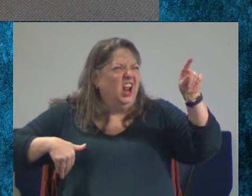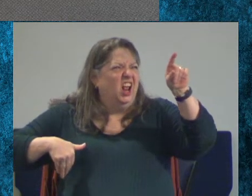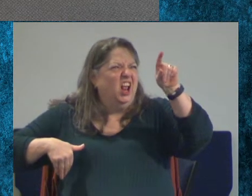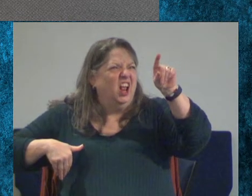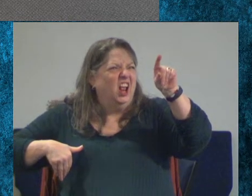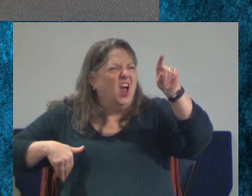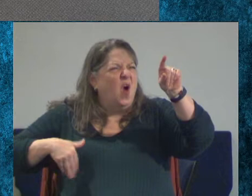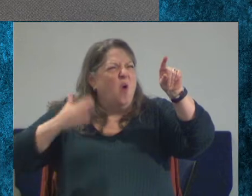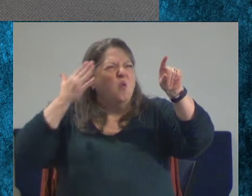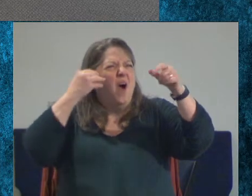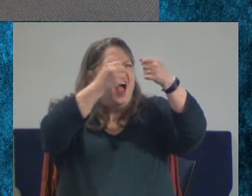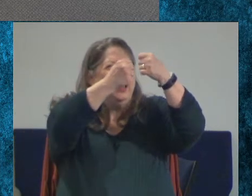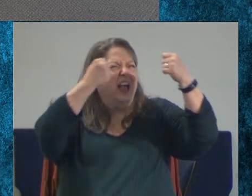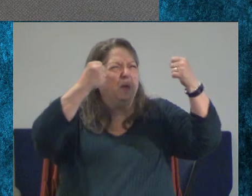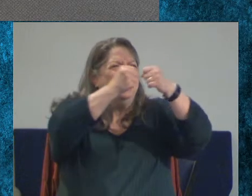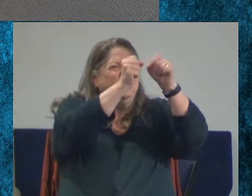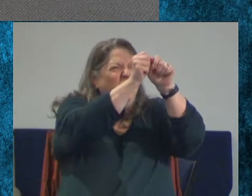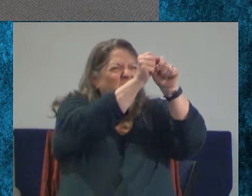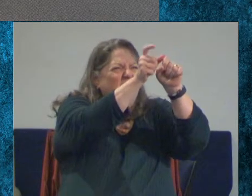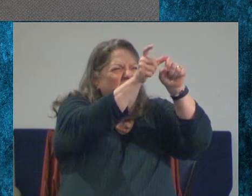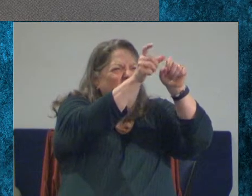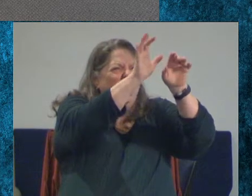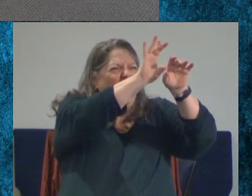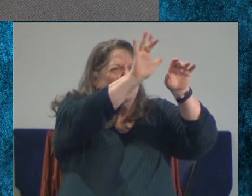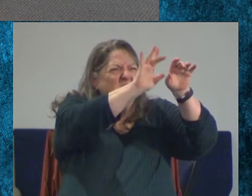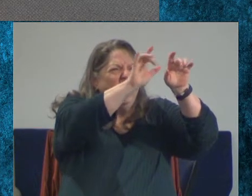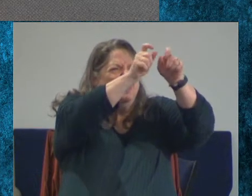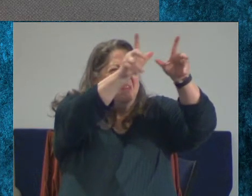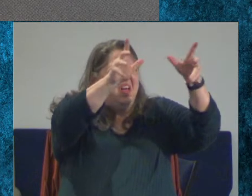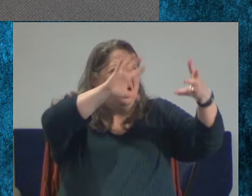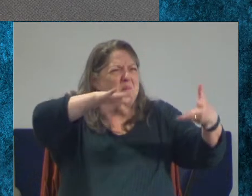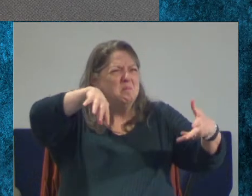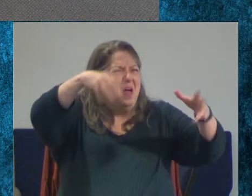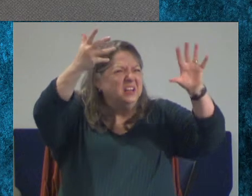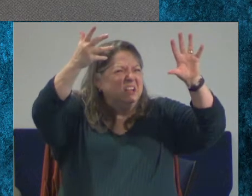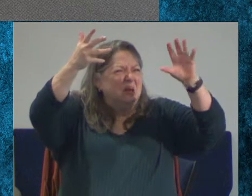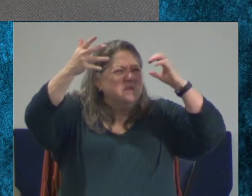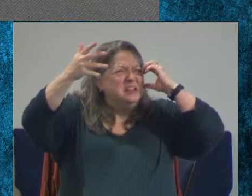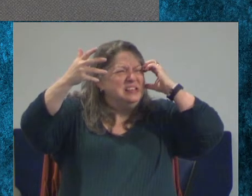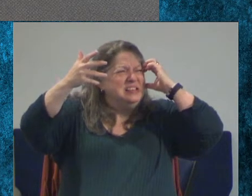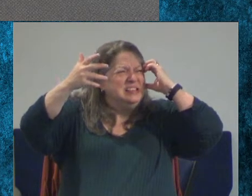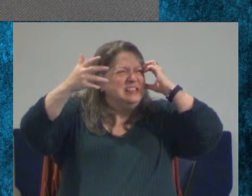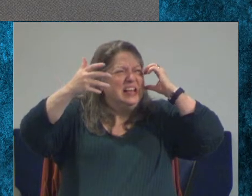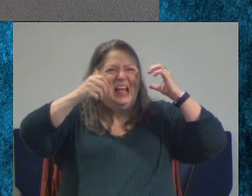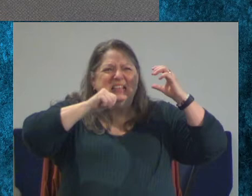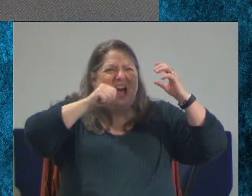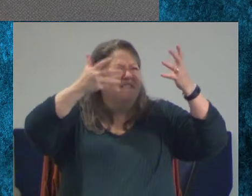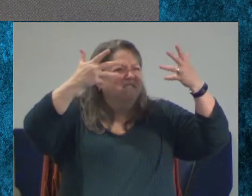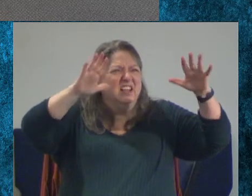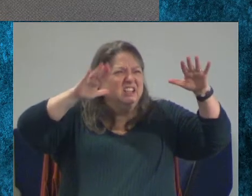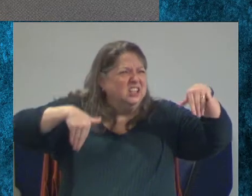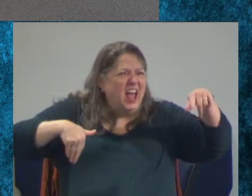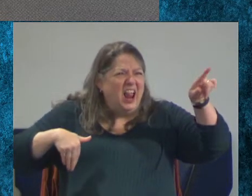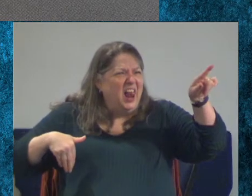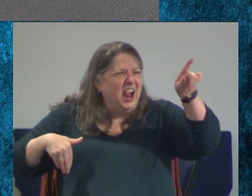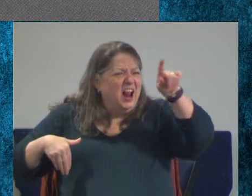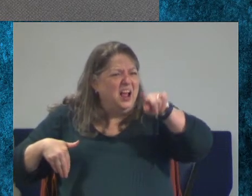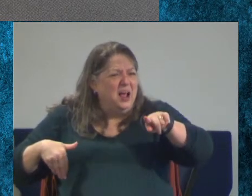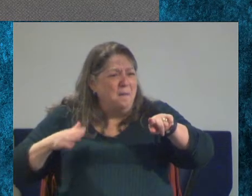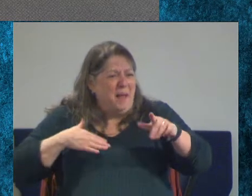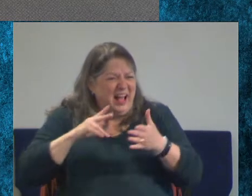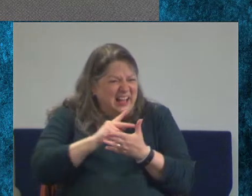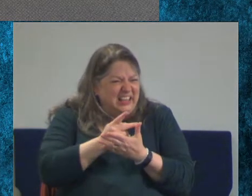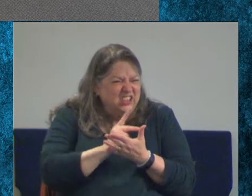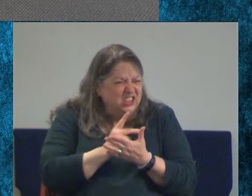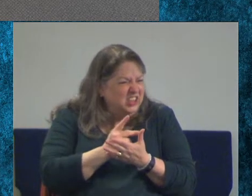world is that? Someone messed up. Someone didn't finish the job.